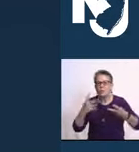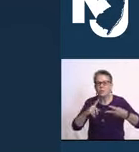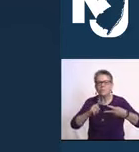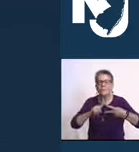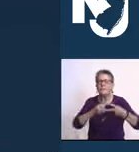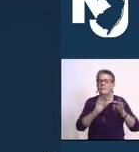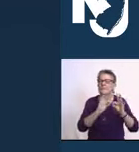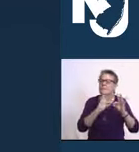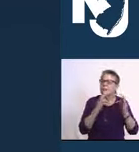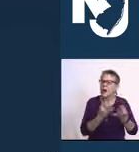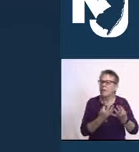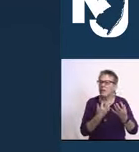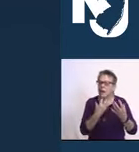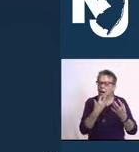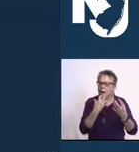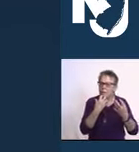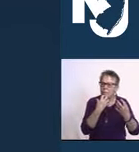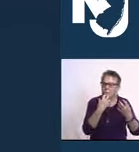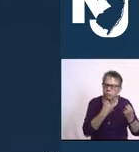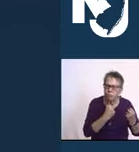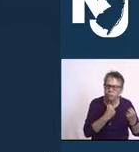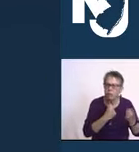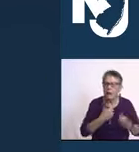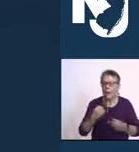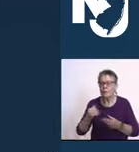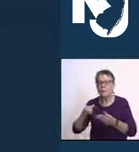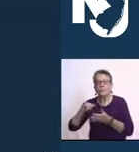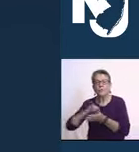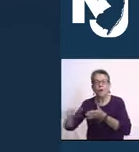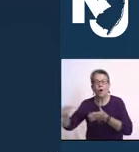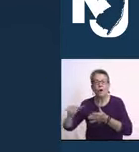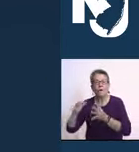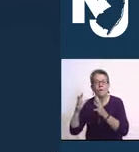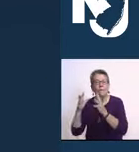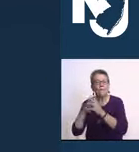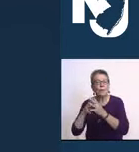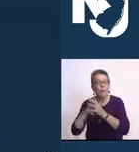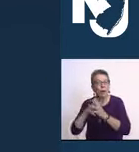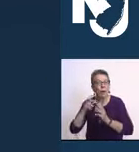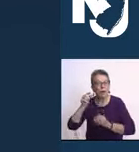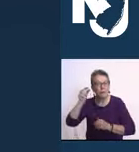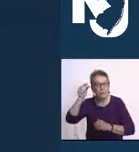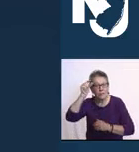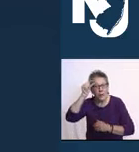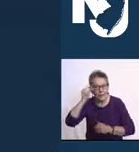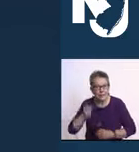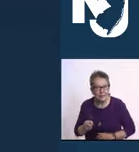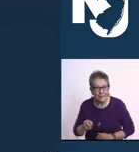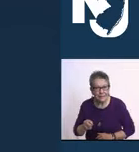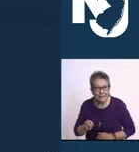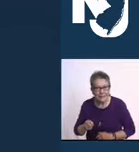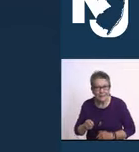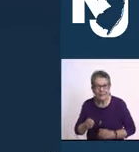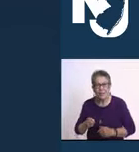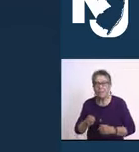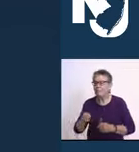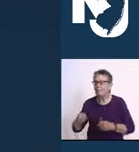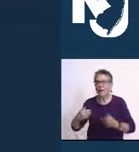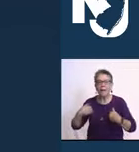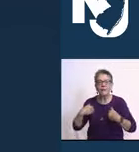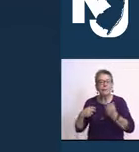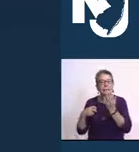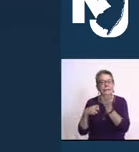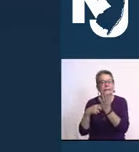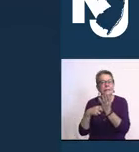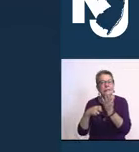latter, he was a season ticket holder and leader of the L6 tailgate crew, so greetings to members of the L6 crew, that would